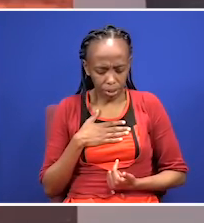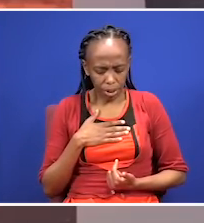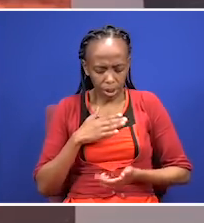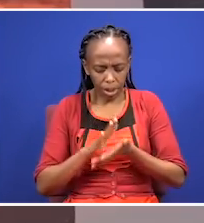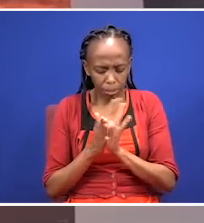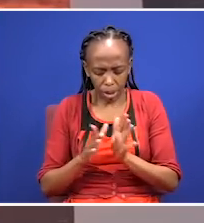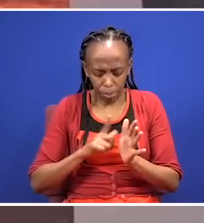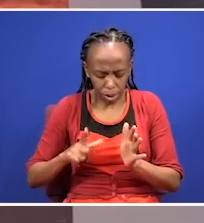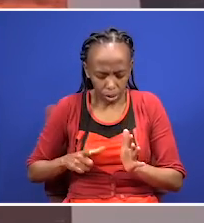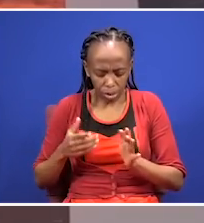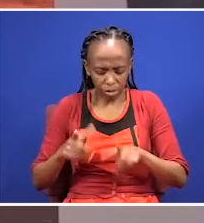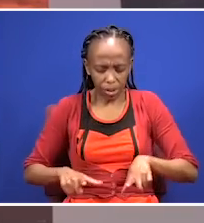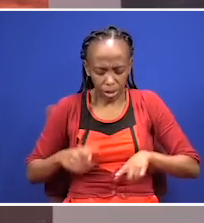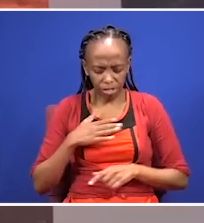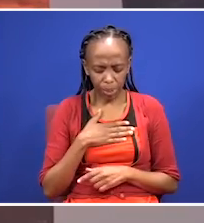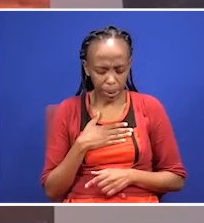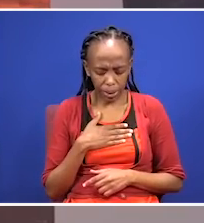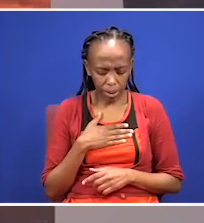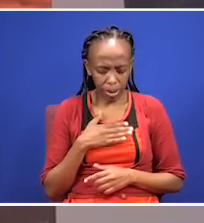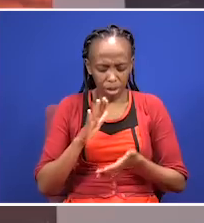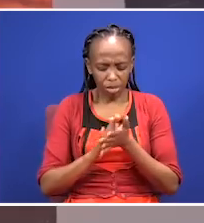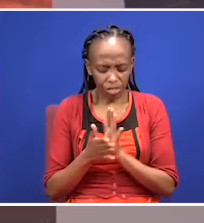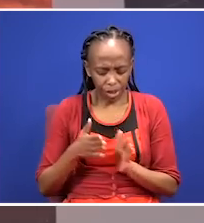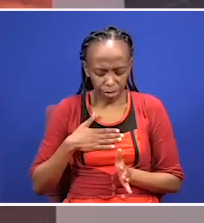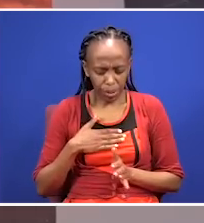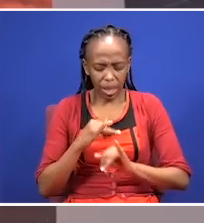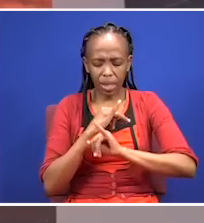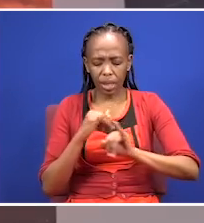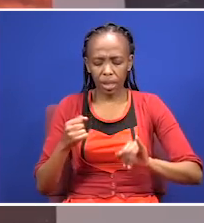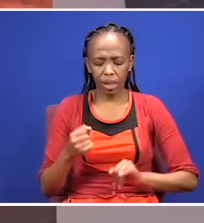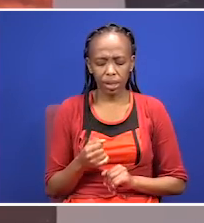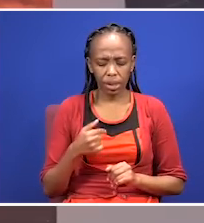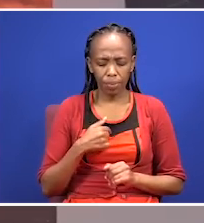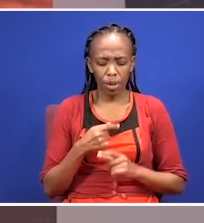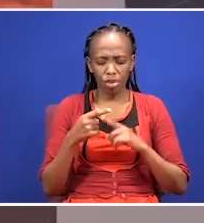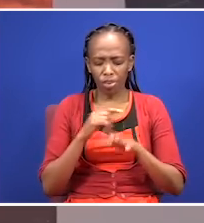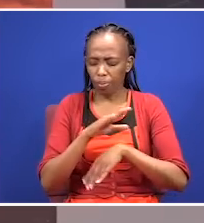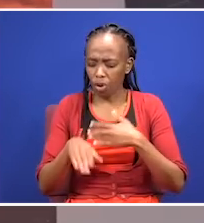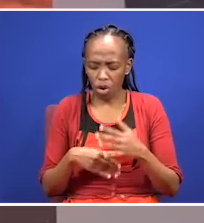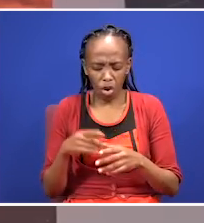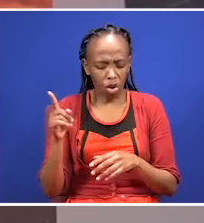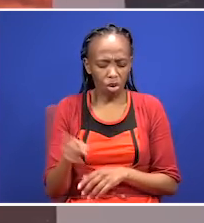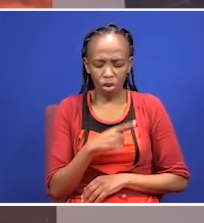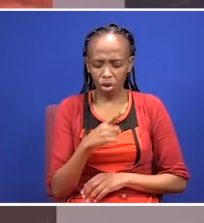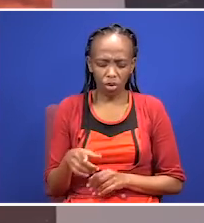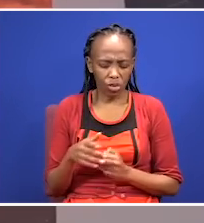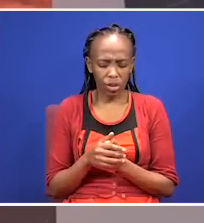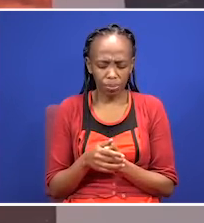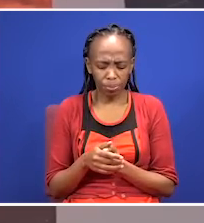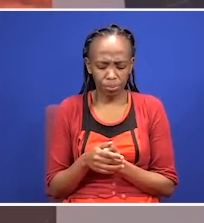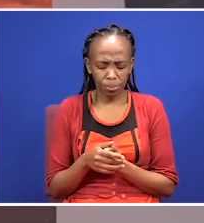and be the lord of my life forgive me and cleanse me from all my wrongs